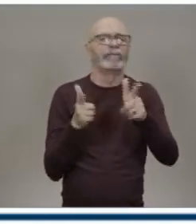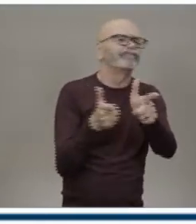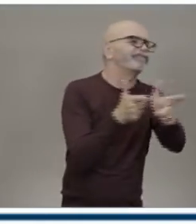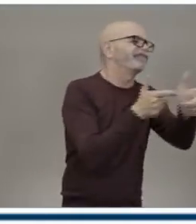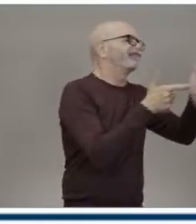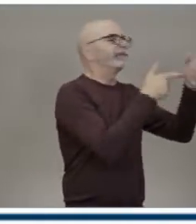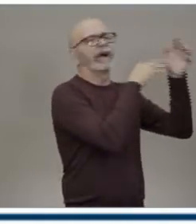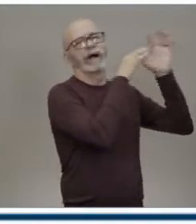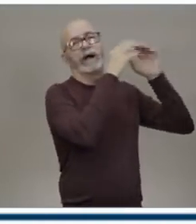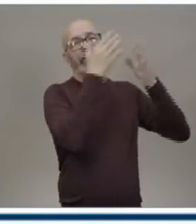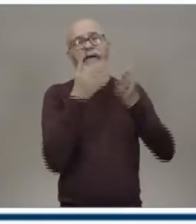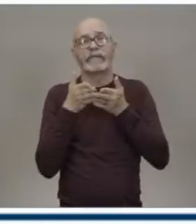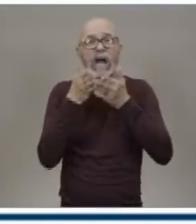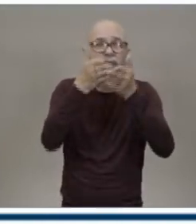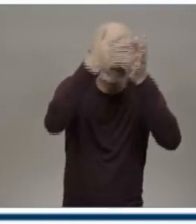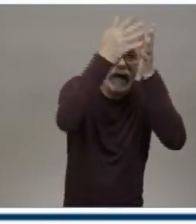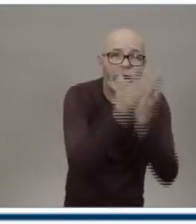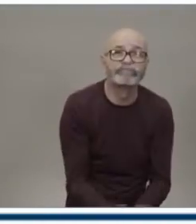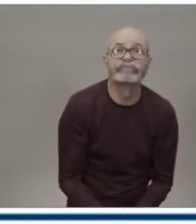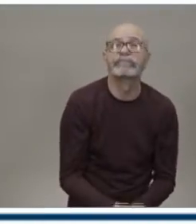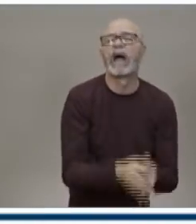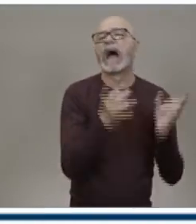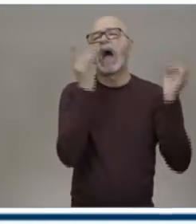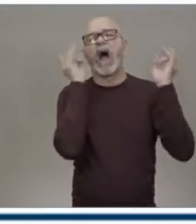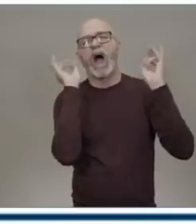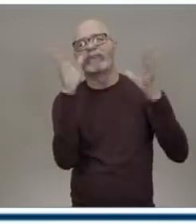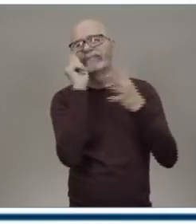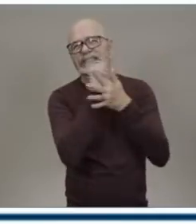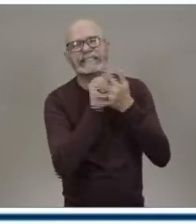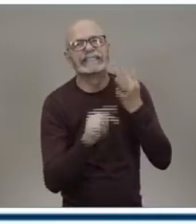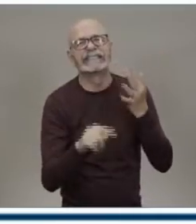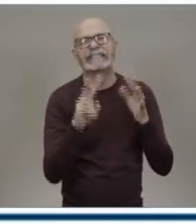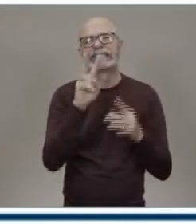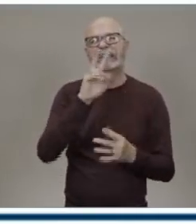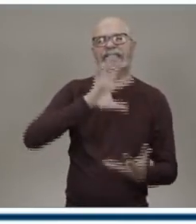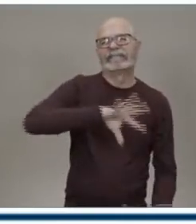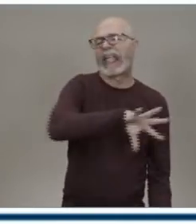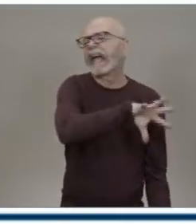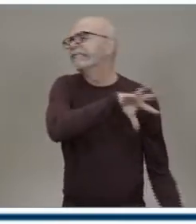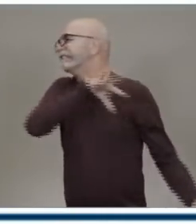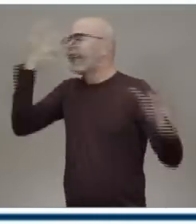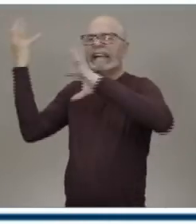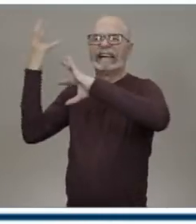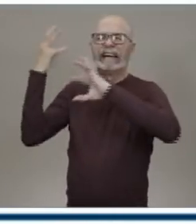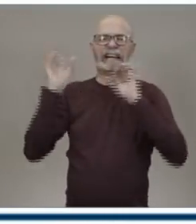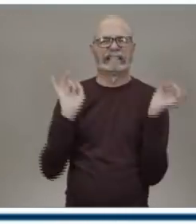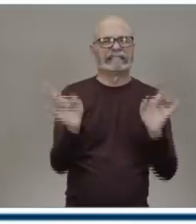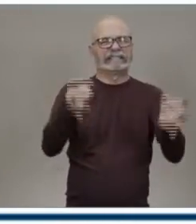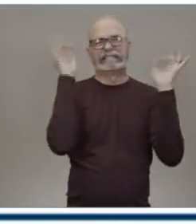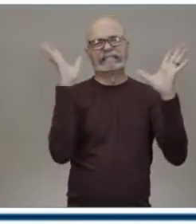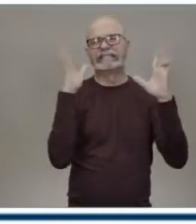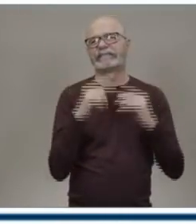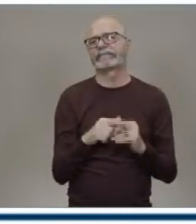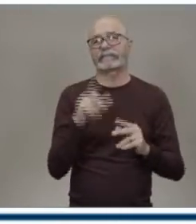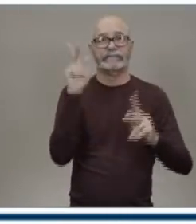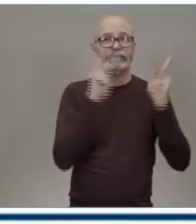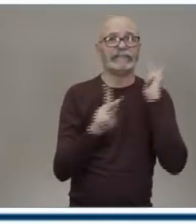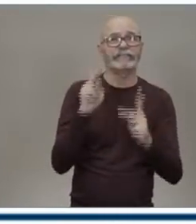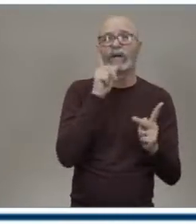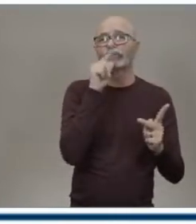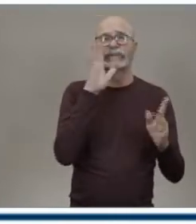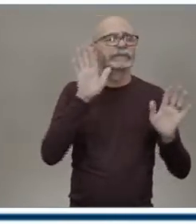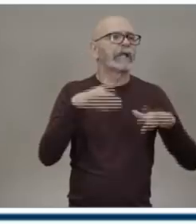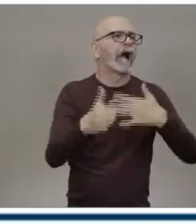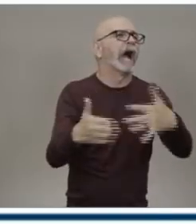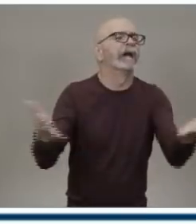that senseless act of violence, and those who've lost loved ones in the tragic accidents that happened this year. Cyclone crash